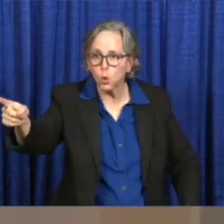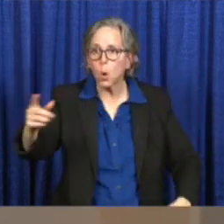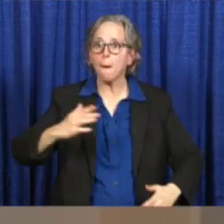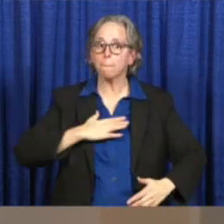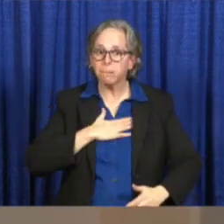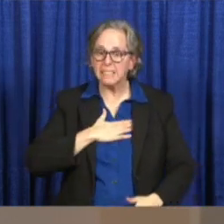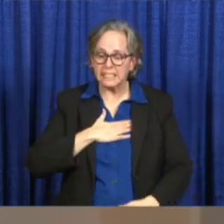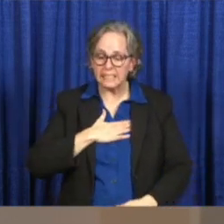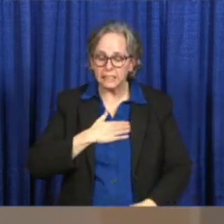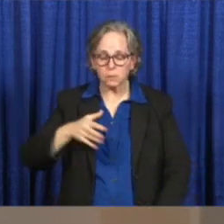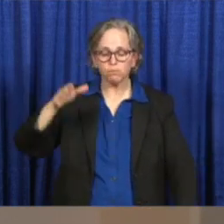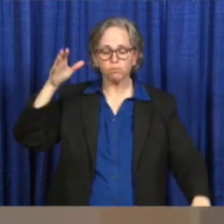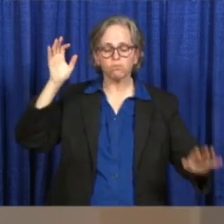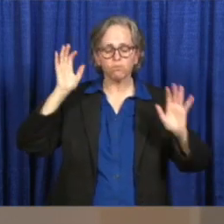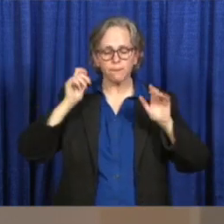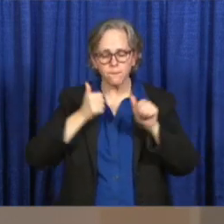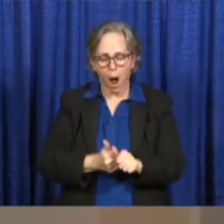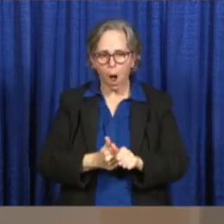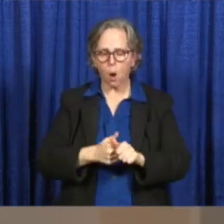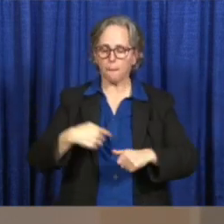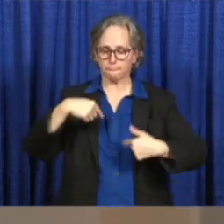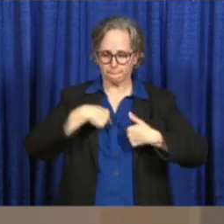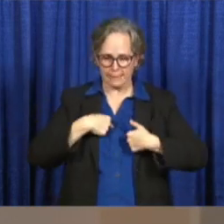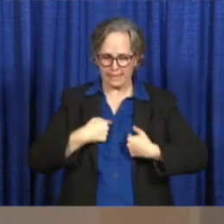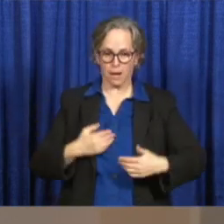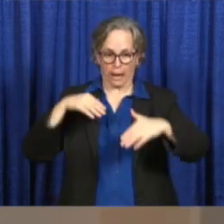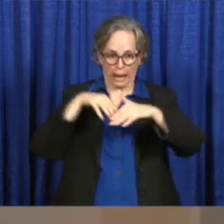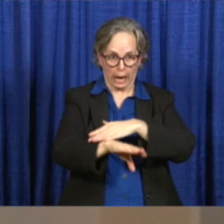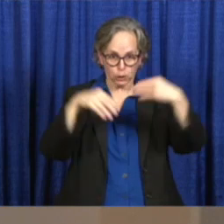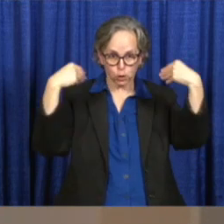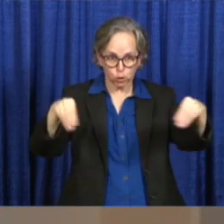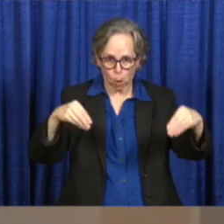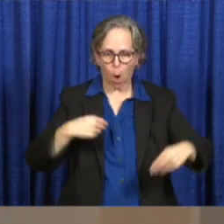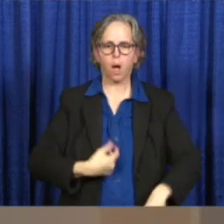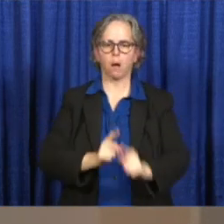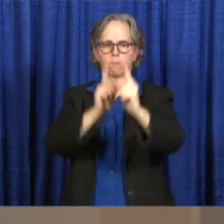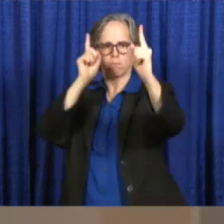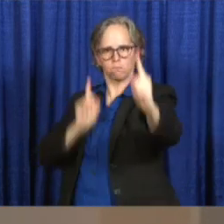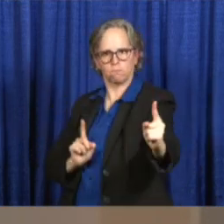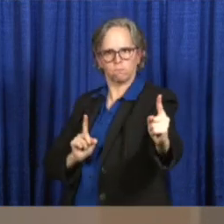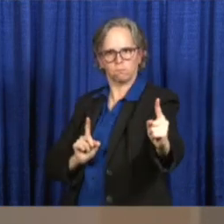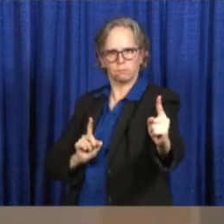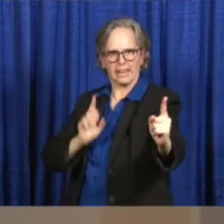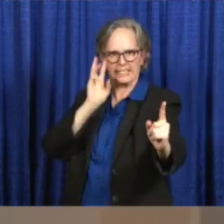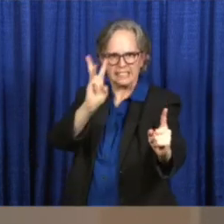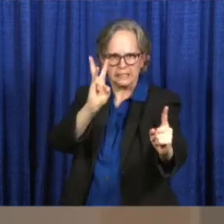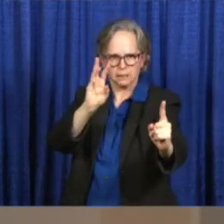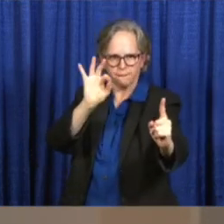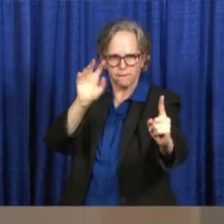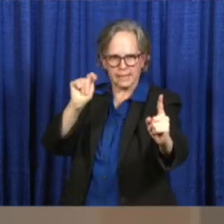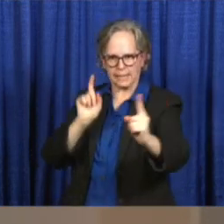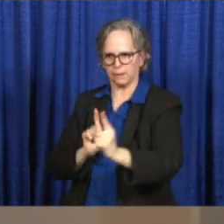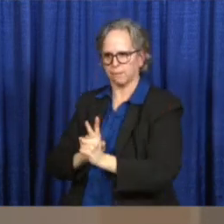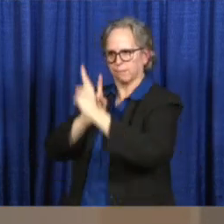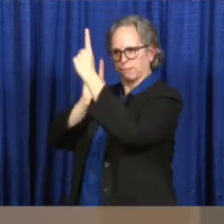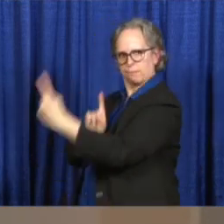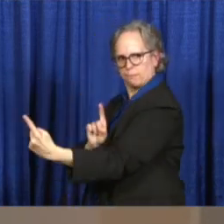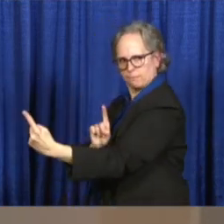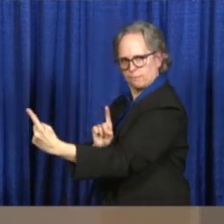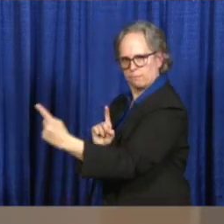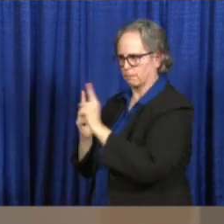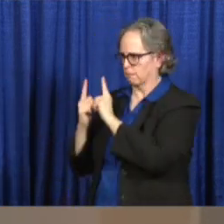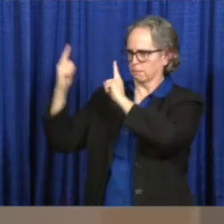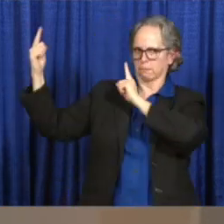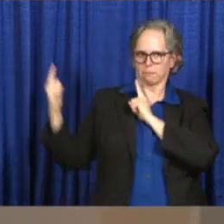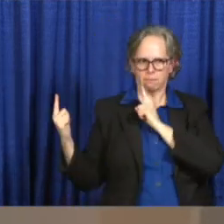between you and a fellow customer and associate. Just be mindful of that you have that responsibility when you're in one of those